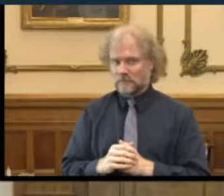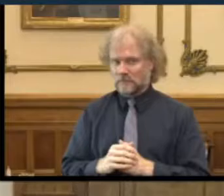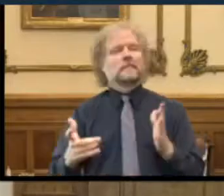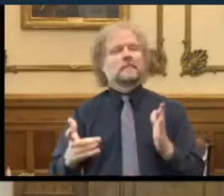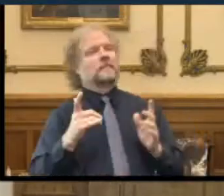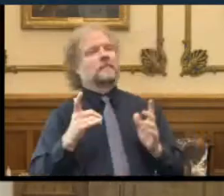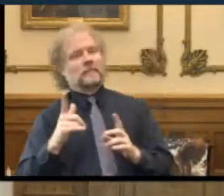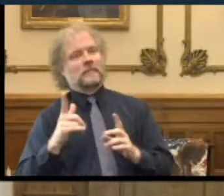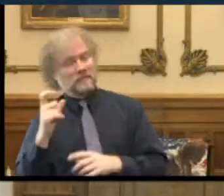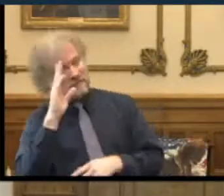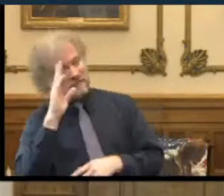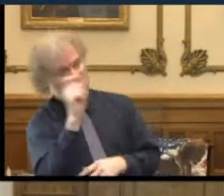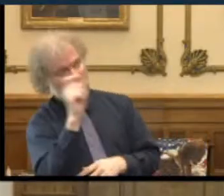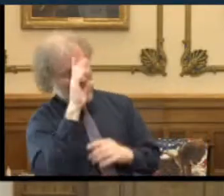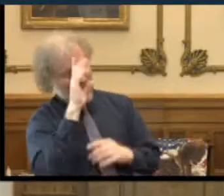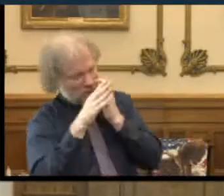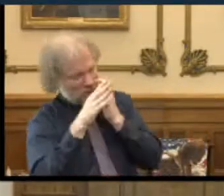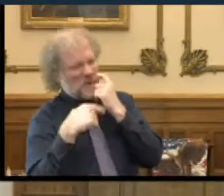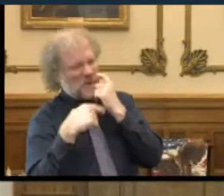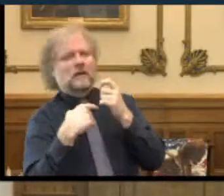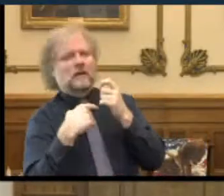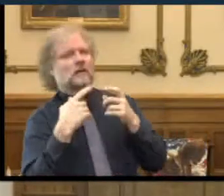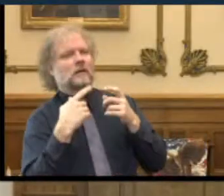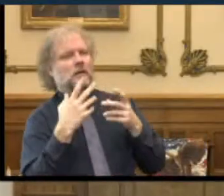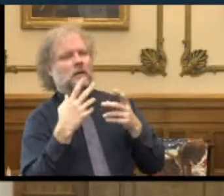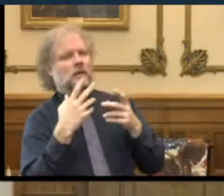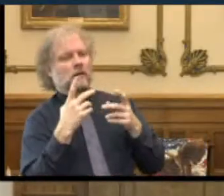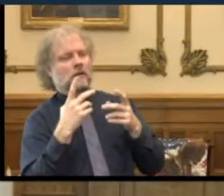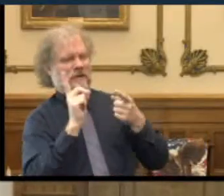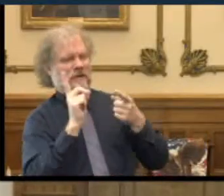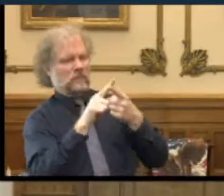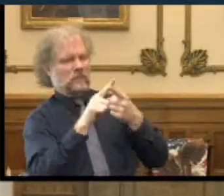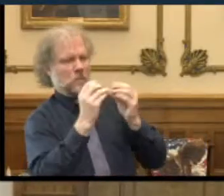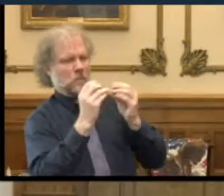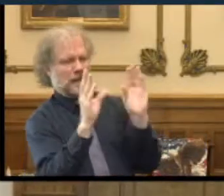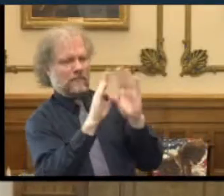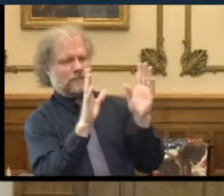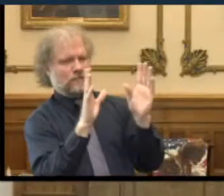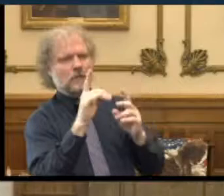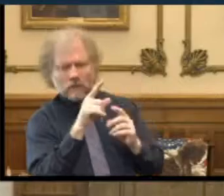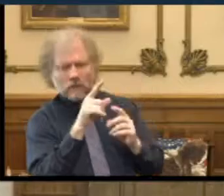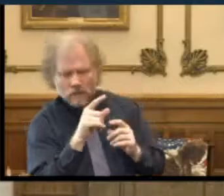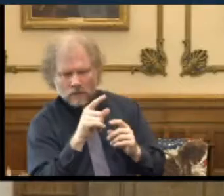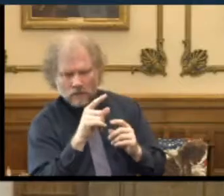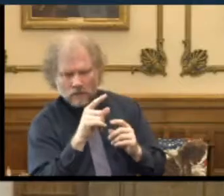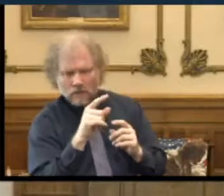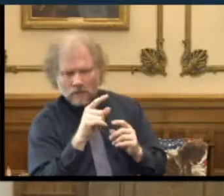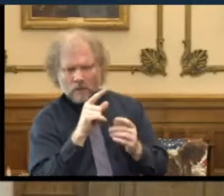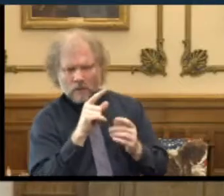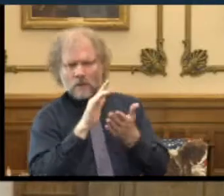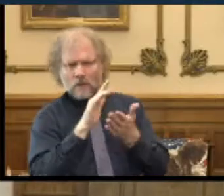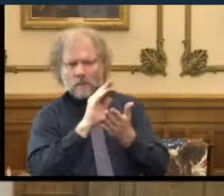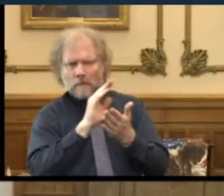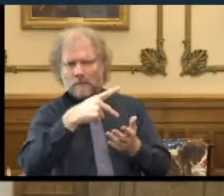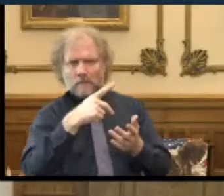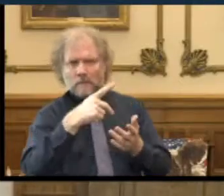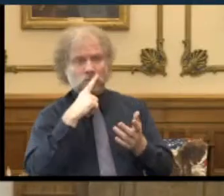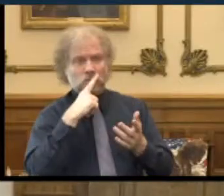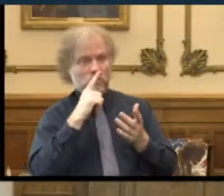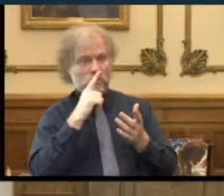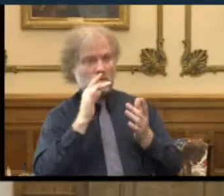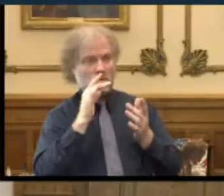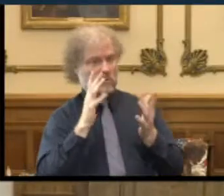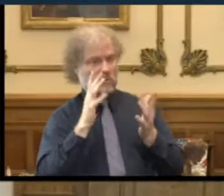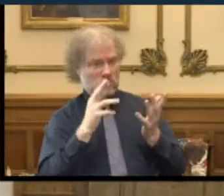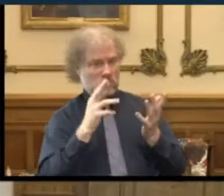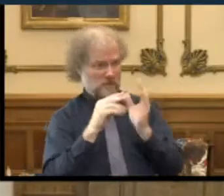Hello. Just 2 very quick. First, I wanted to clarify on the color-coded school map. So there is no level